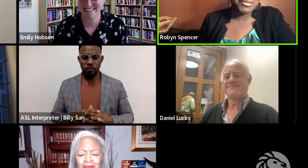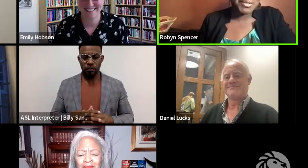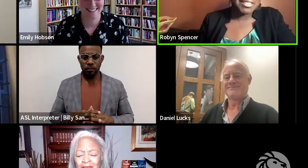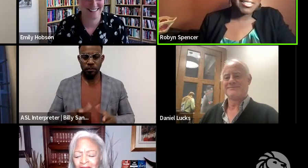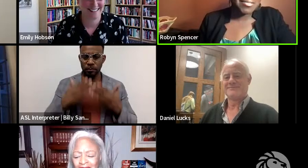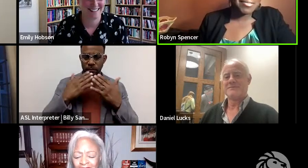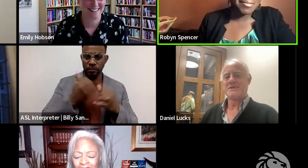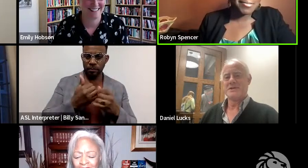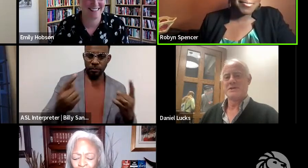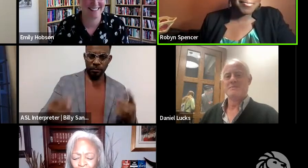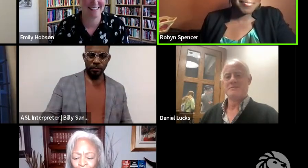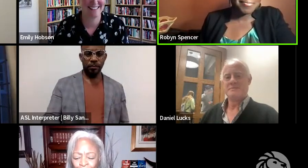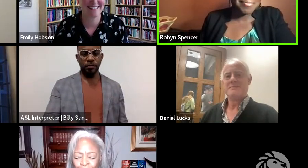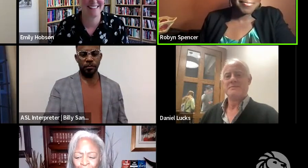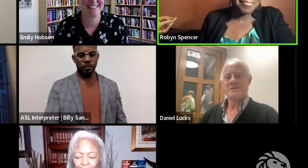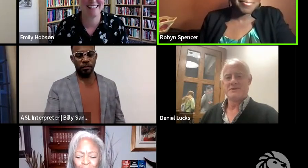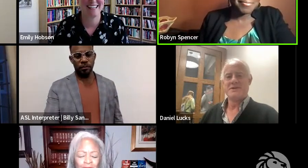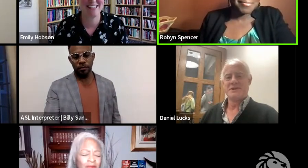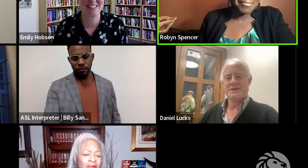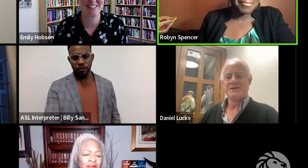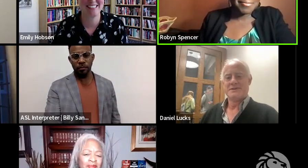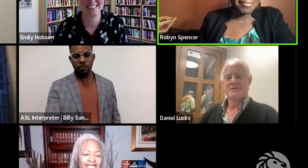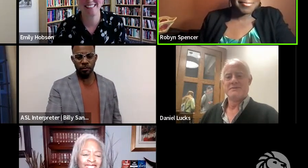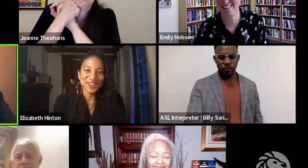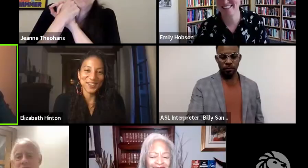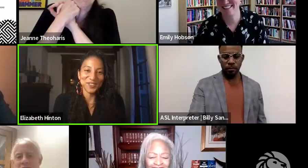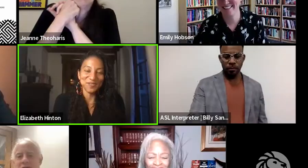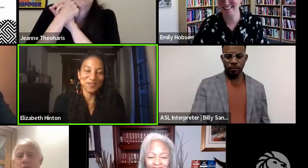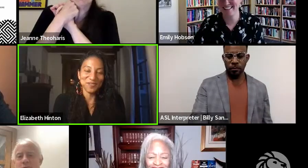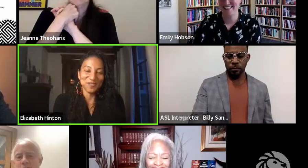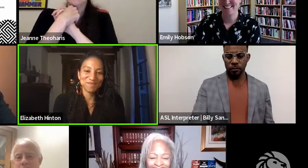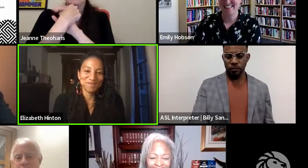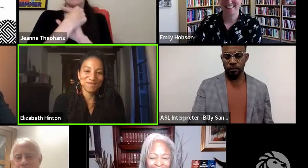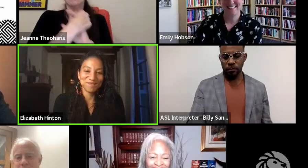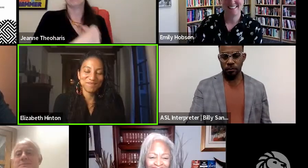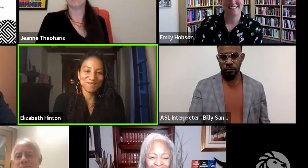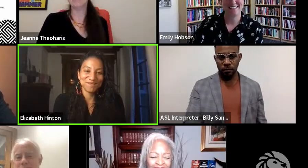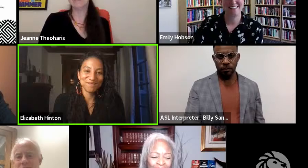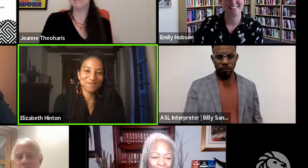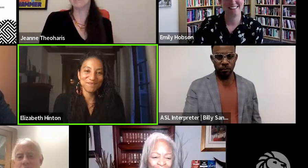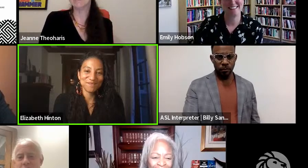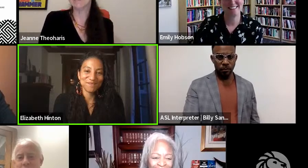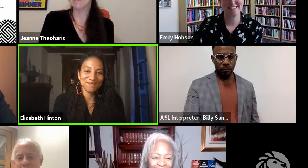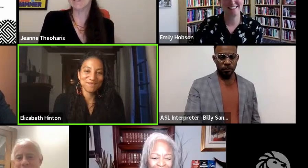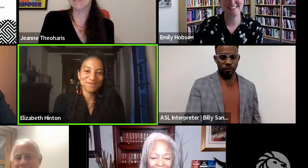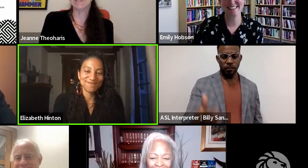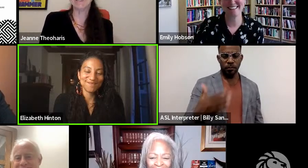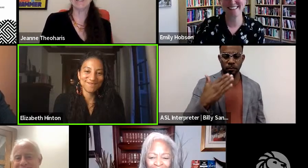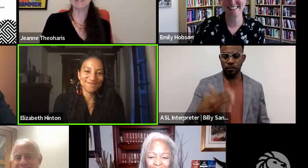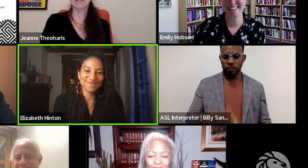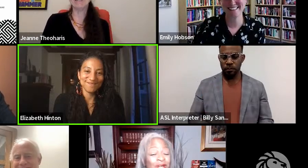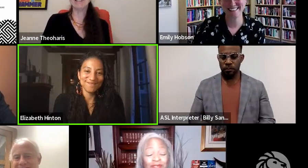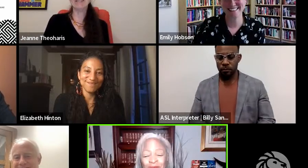Thank you, everyone. Thank you. Thank you. Thank you. Thank you. Nice meeting you